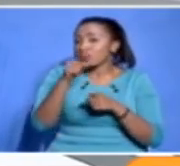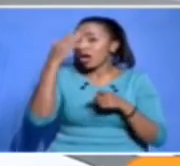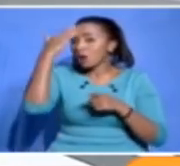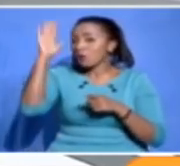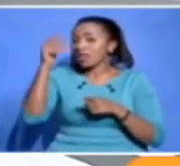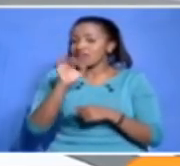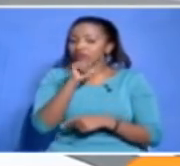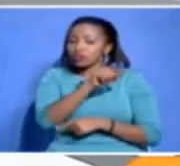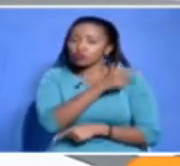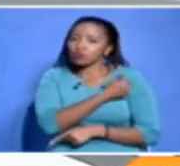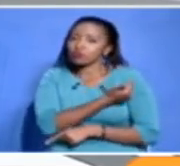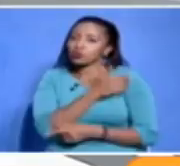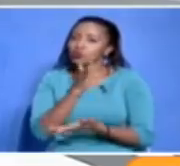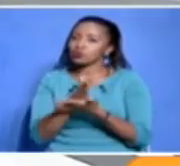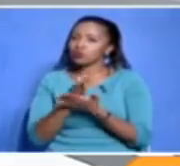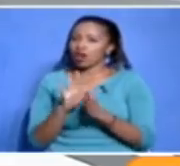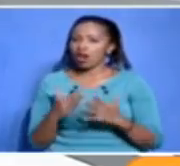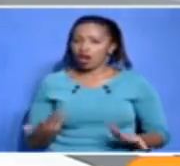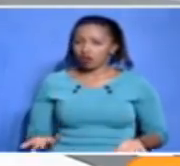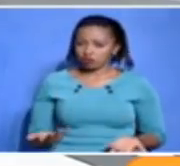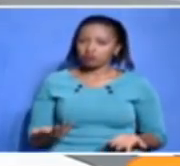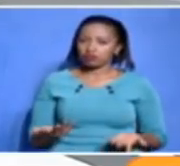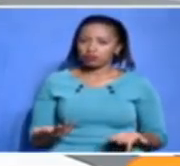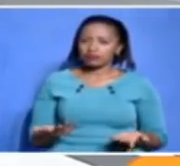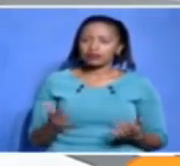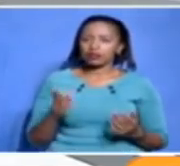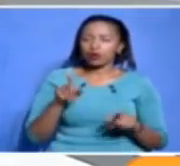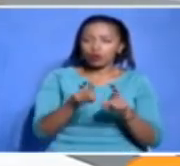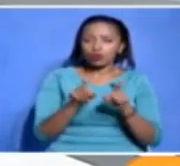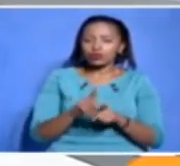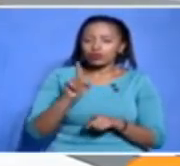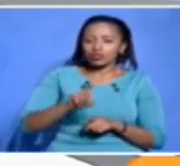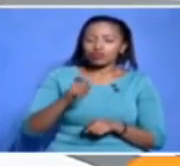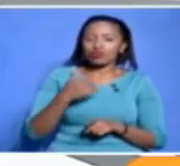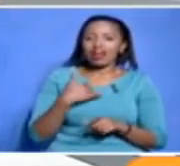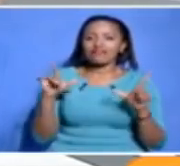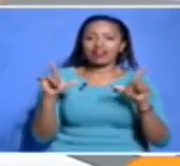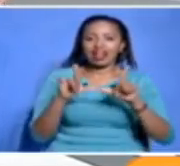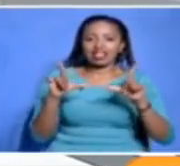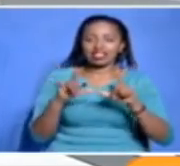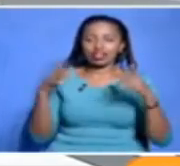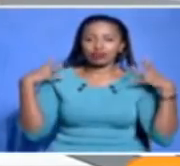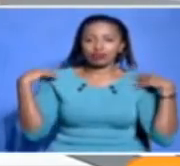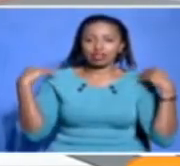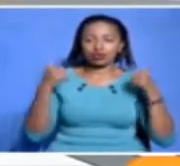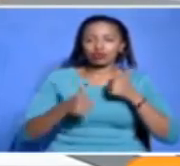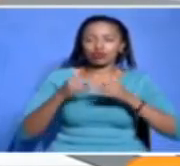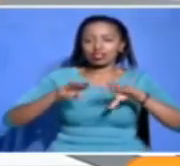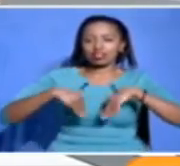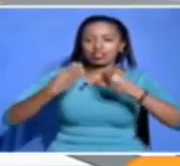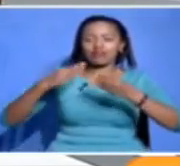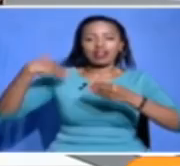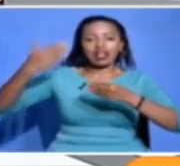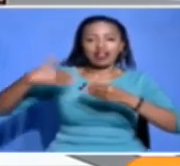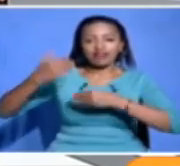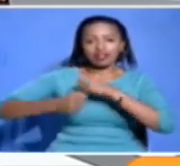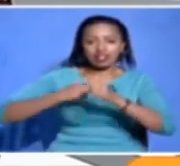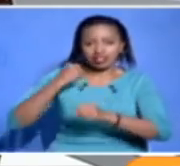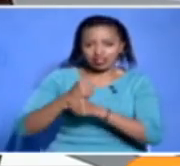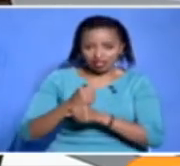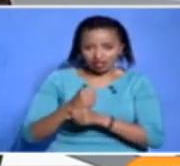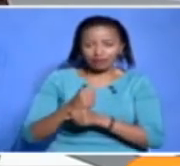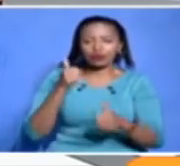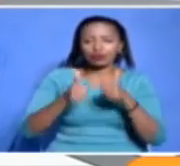facility is legitimate? It is also supposed to have the license to practice, which is given annually, prominently